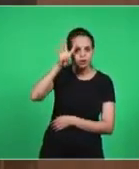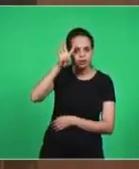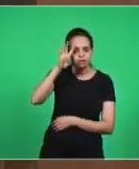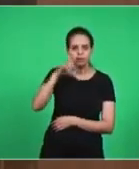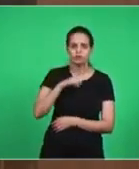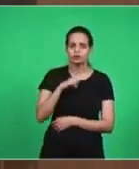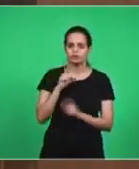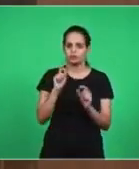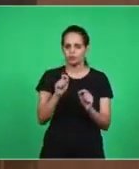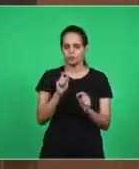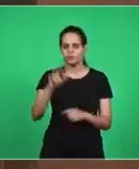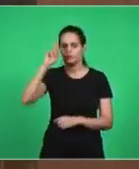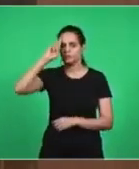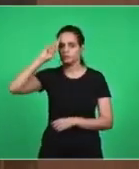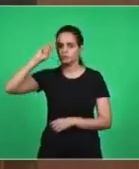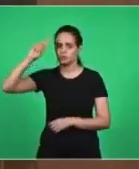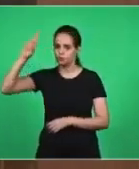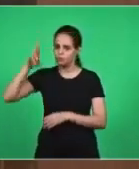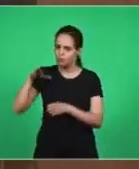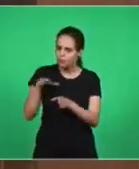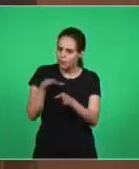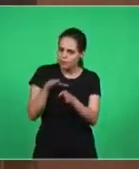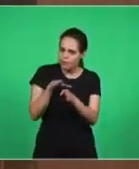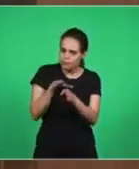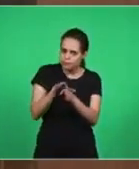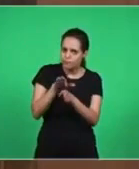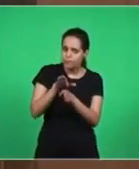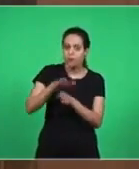the last Wednesday the Lord has given a revelation. Do not close